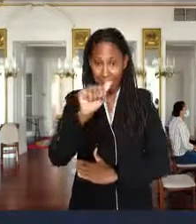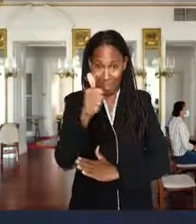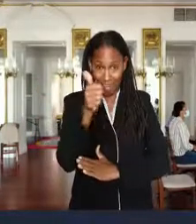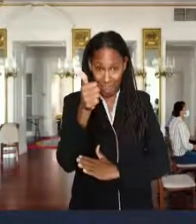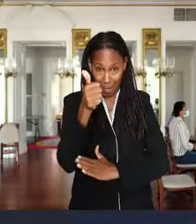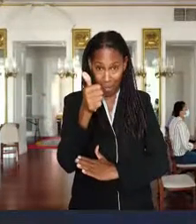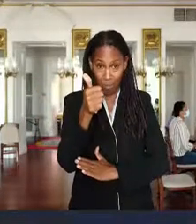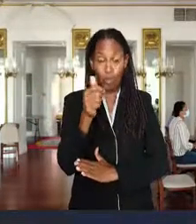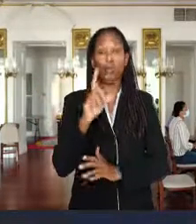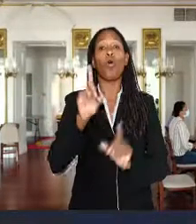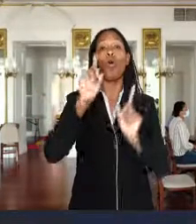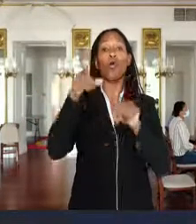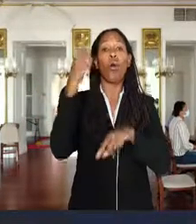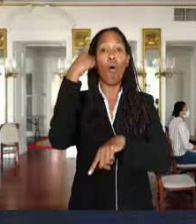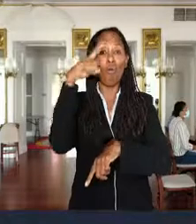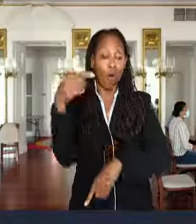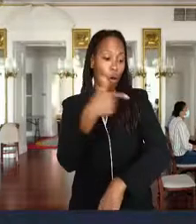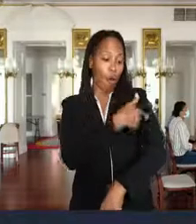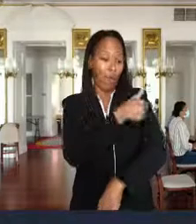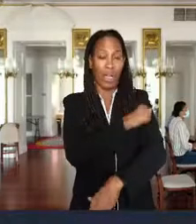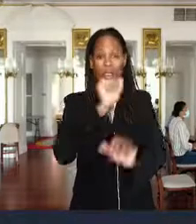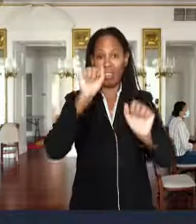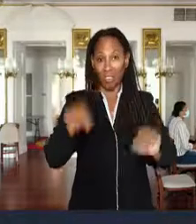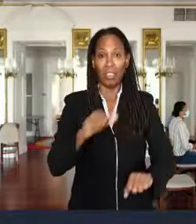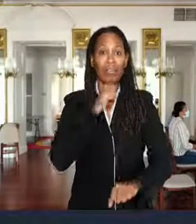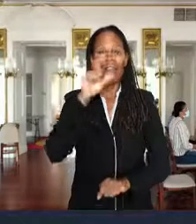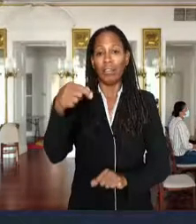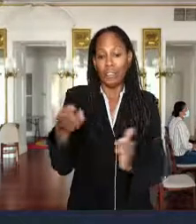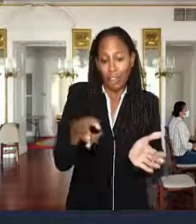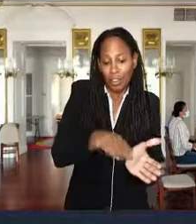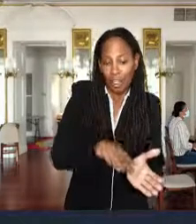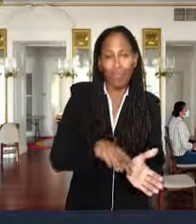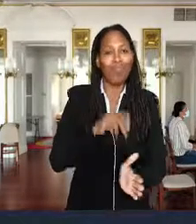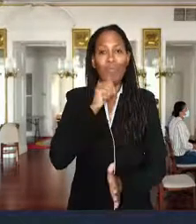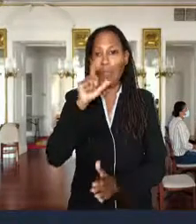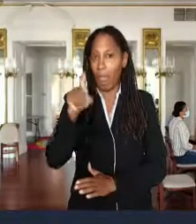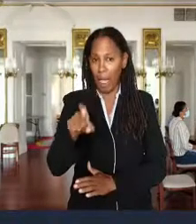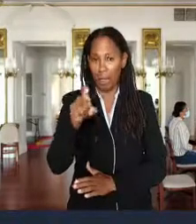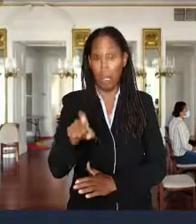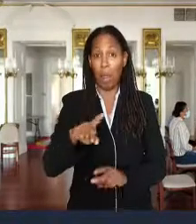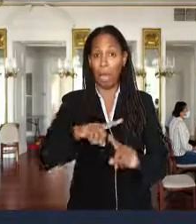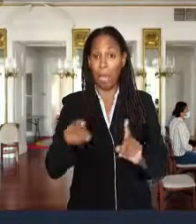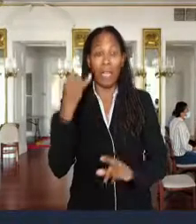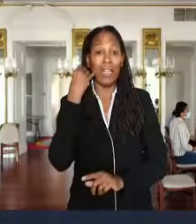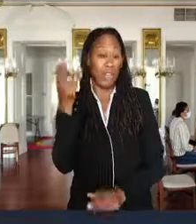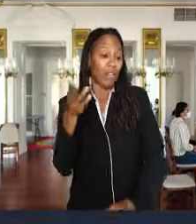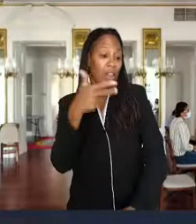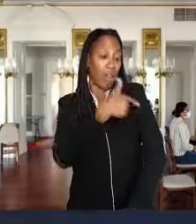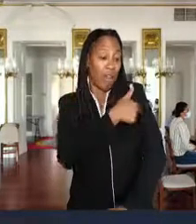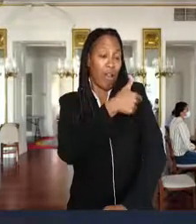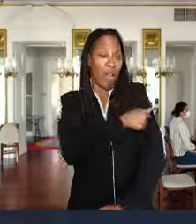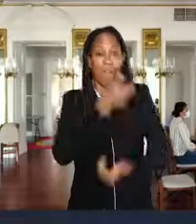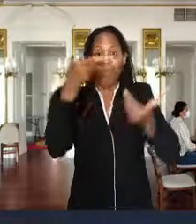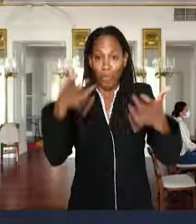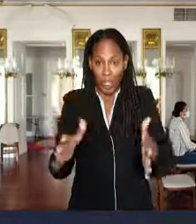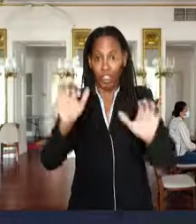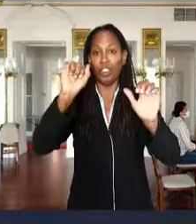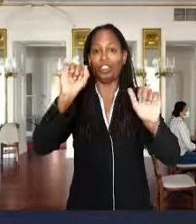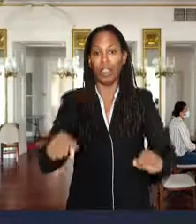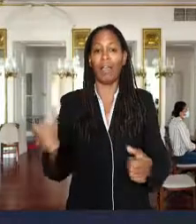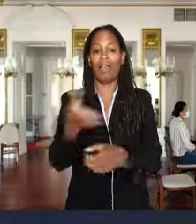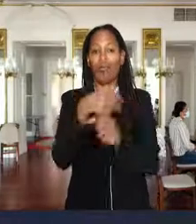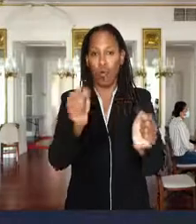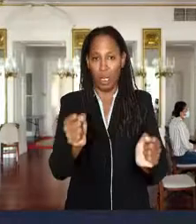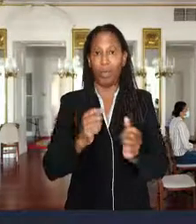vaccine. There's no need to register. You're eligible to win. Once vaccinated, you are automatically registered for